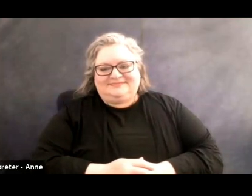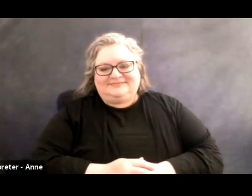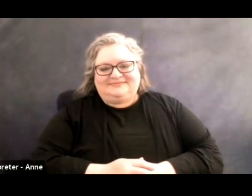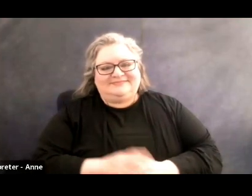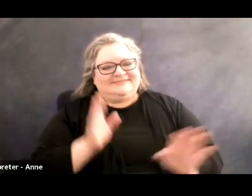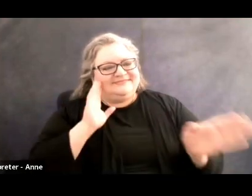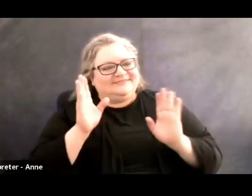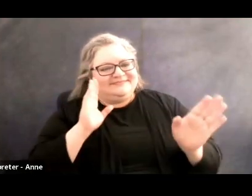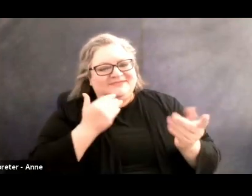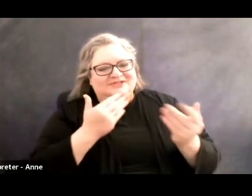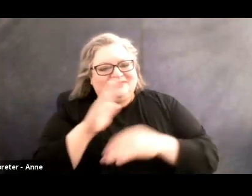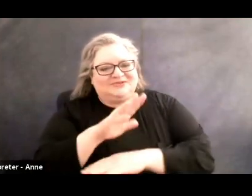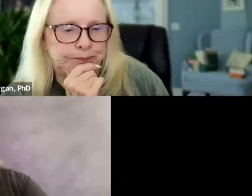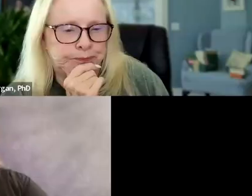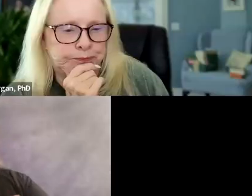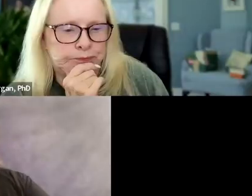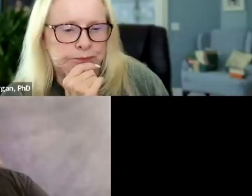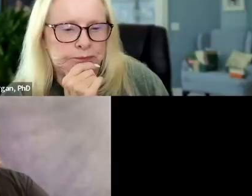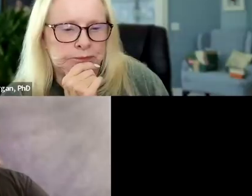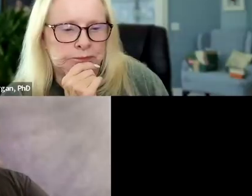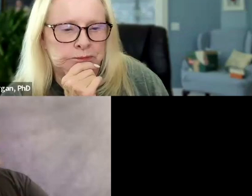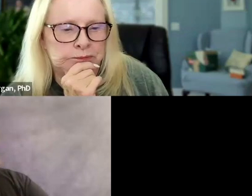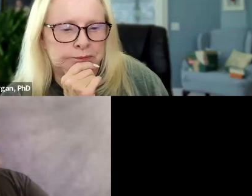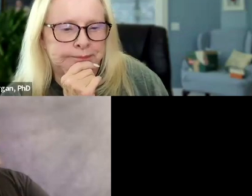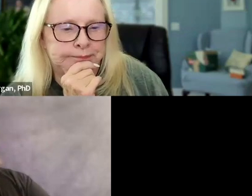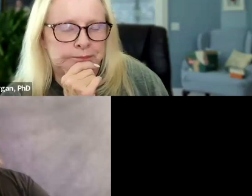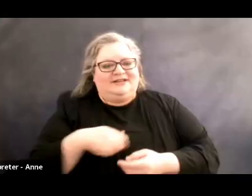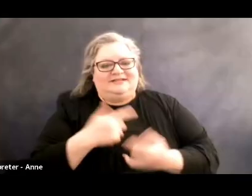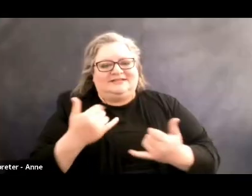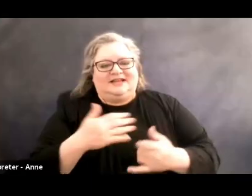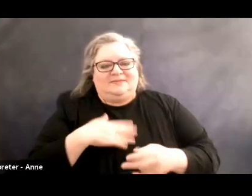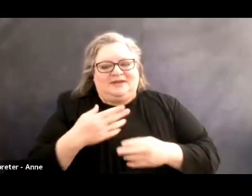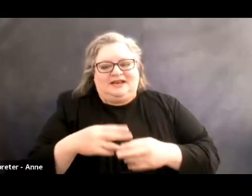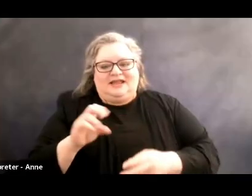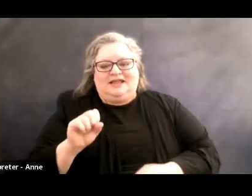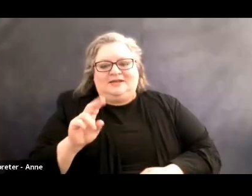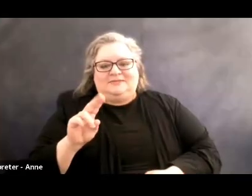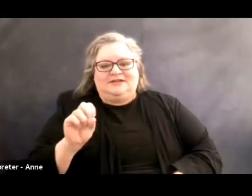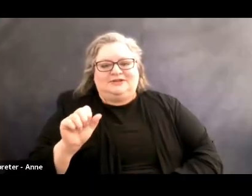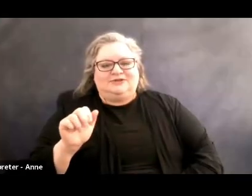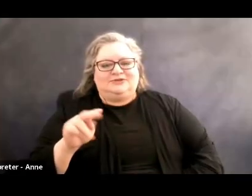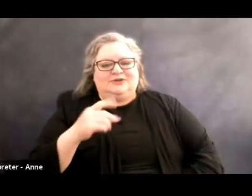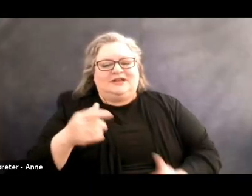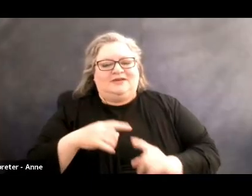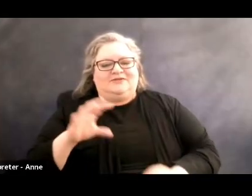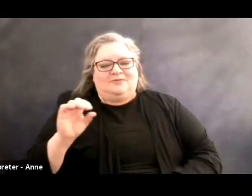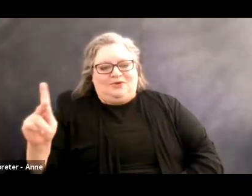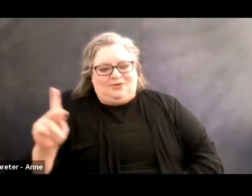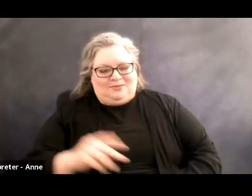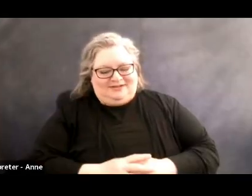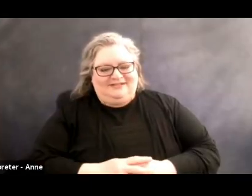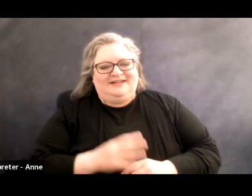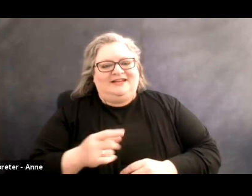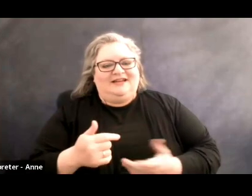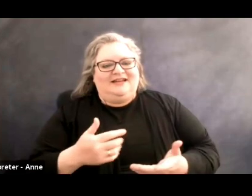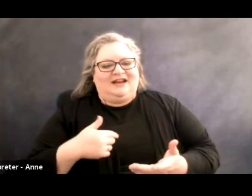Good afternoon. Thank you all for joining us today. My name is Susan, and I am from Oklahoma, and I